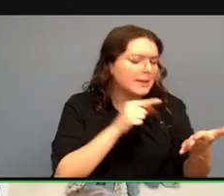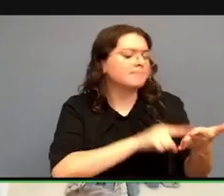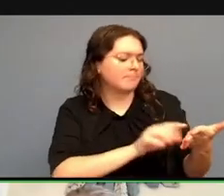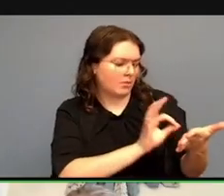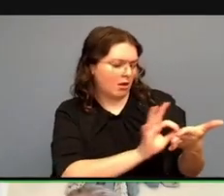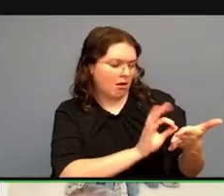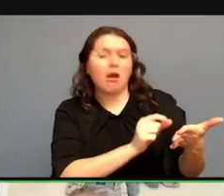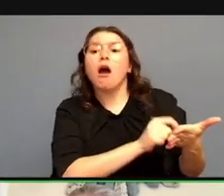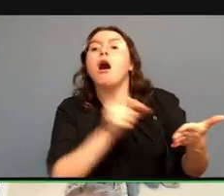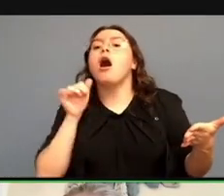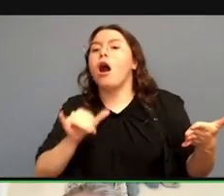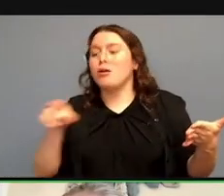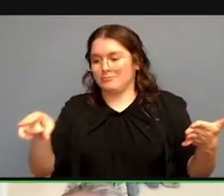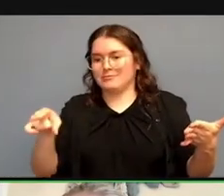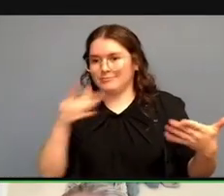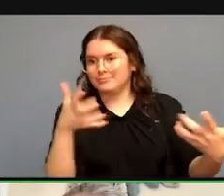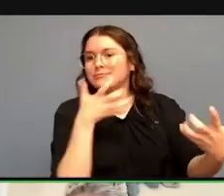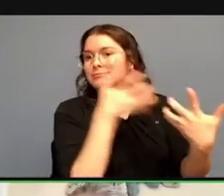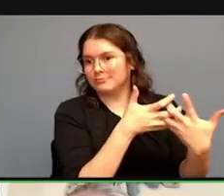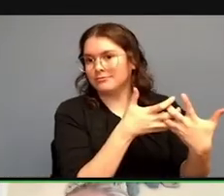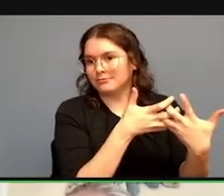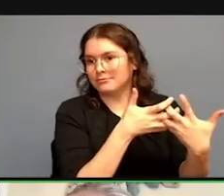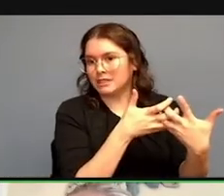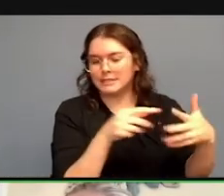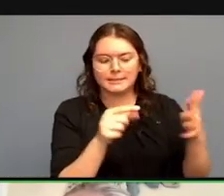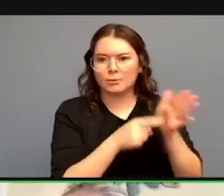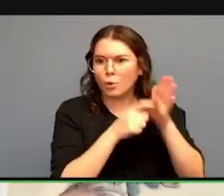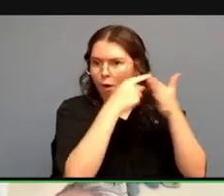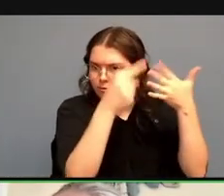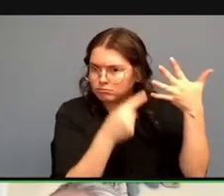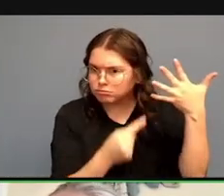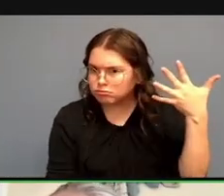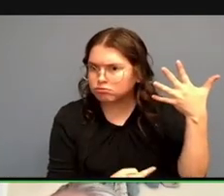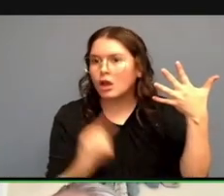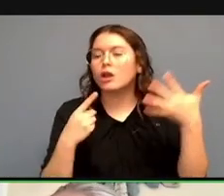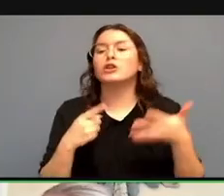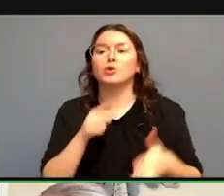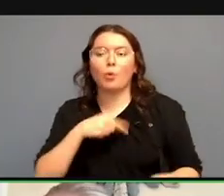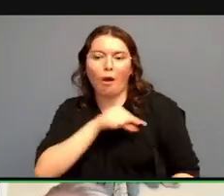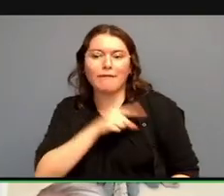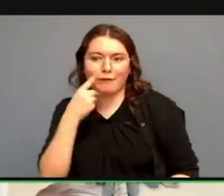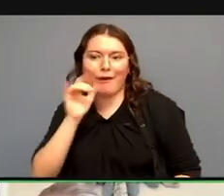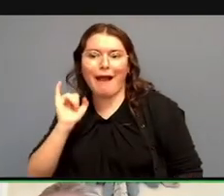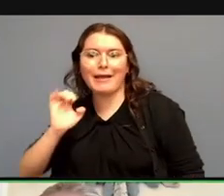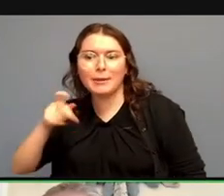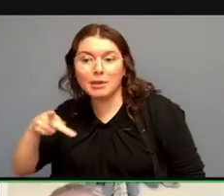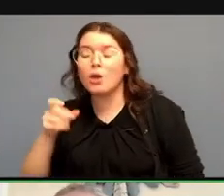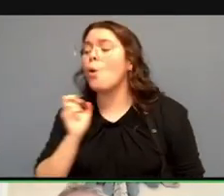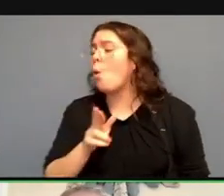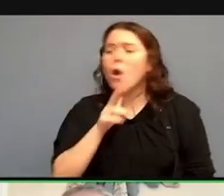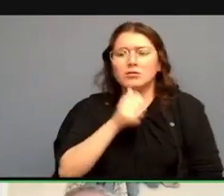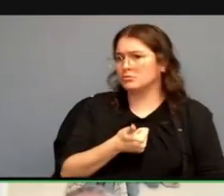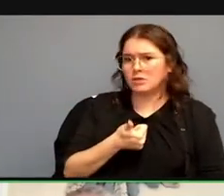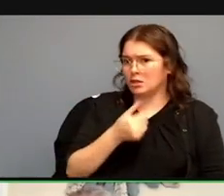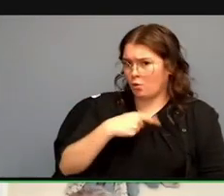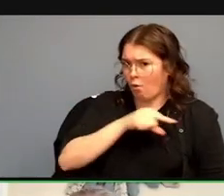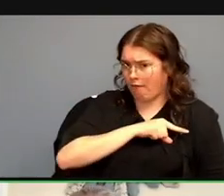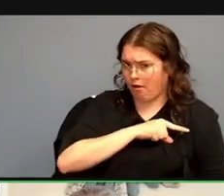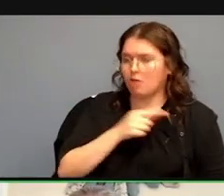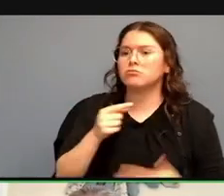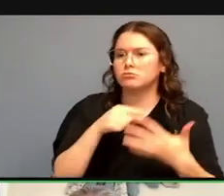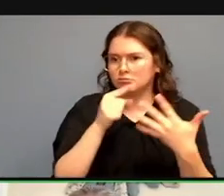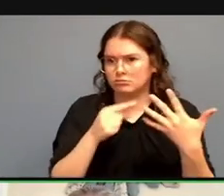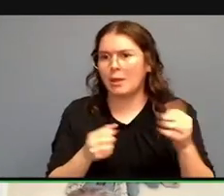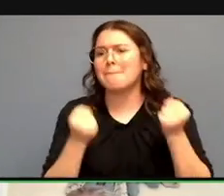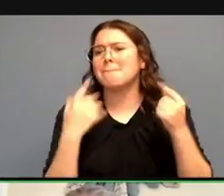in fact meet the criteria to qualify for an IEP or he does not. So that's